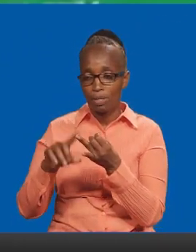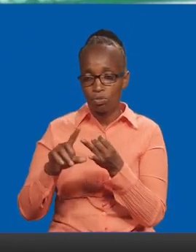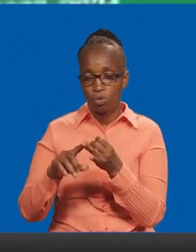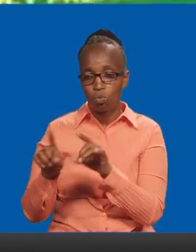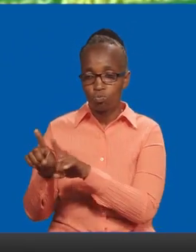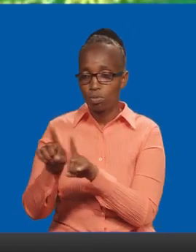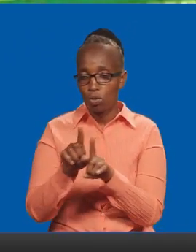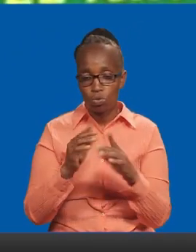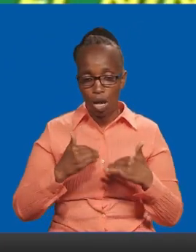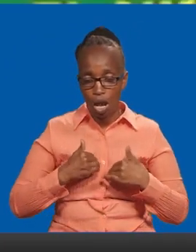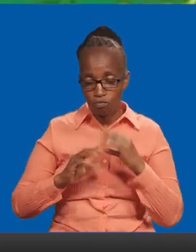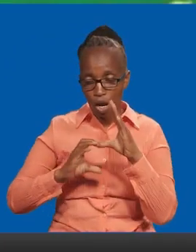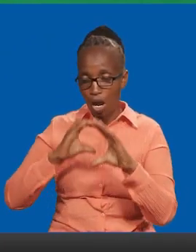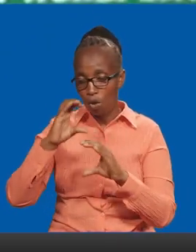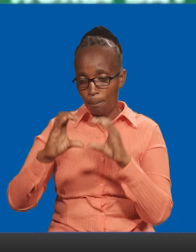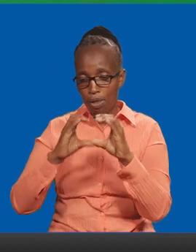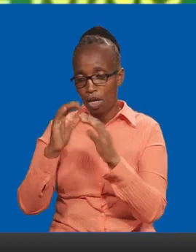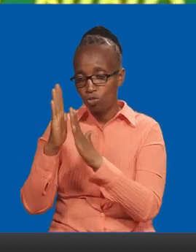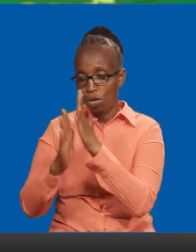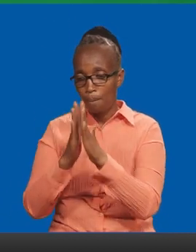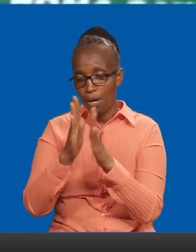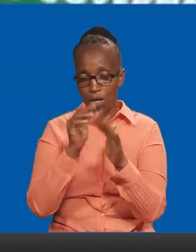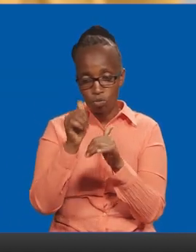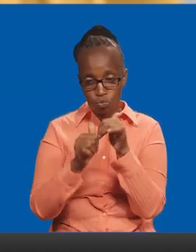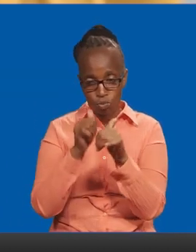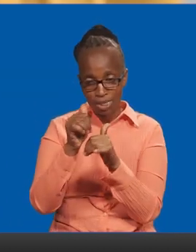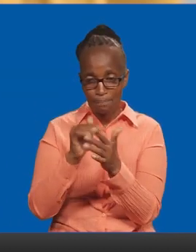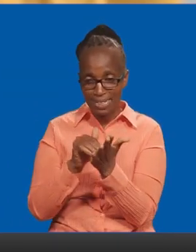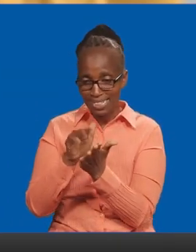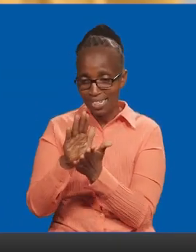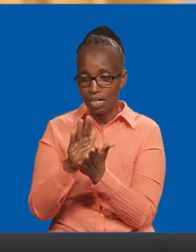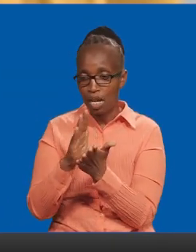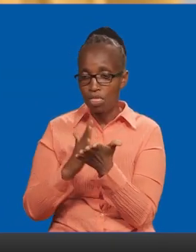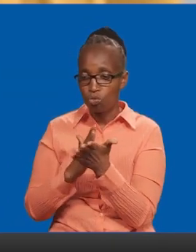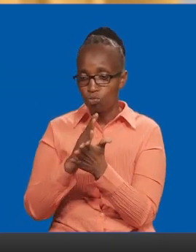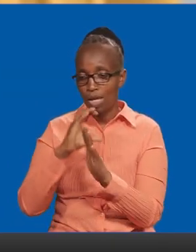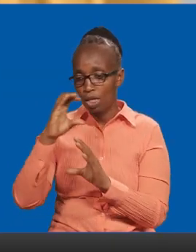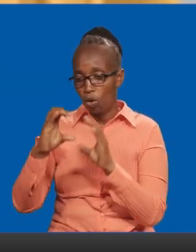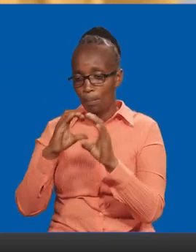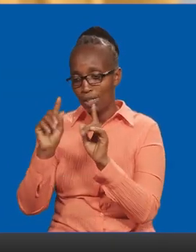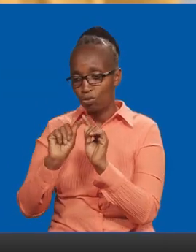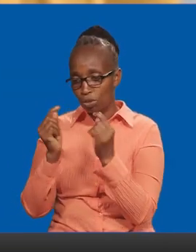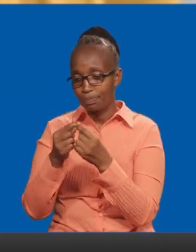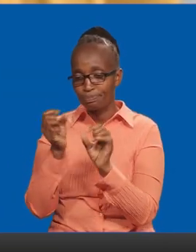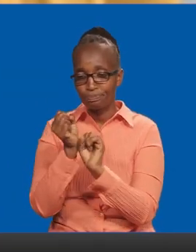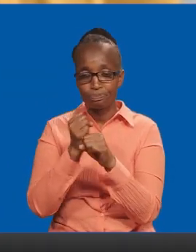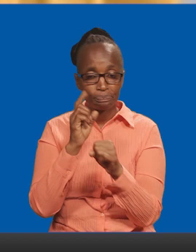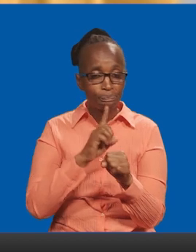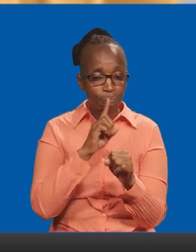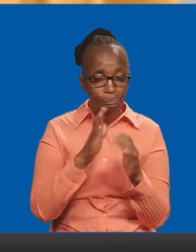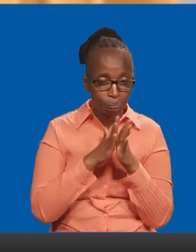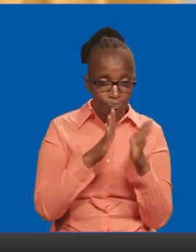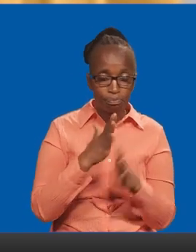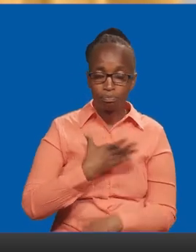have. Importantly also is a communication plan that has been put together by our communication teams to